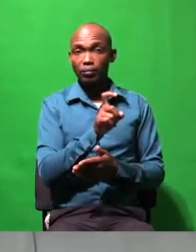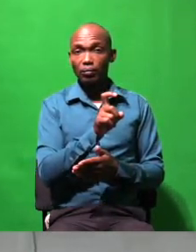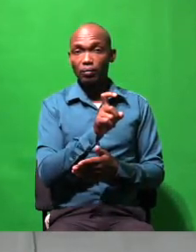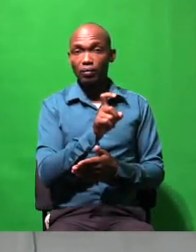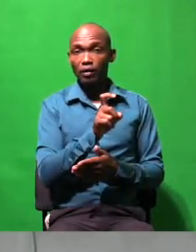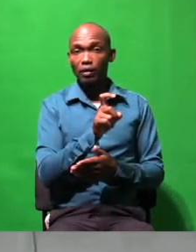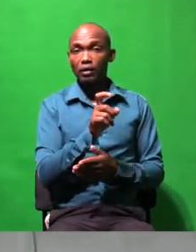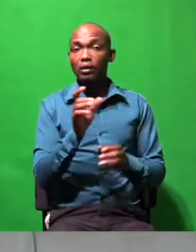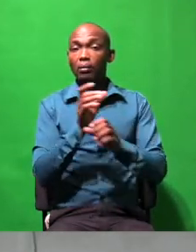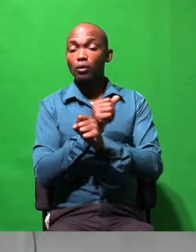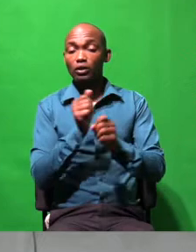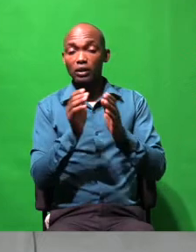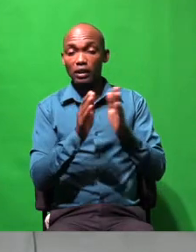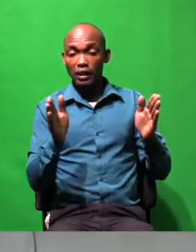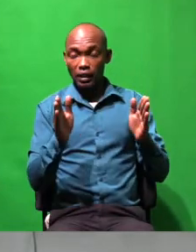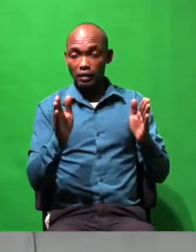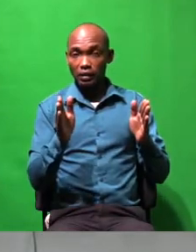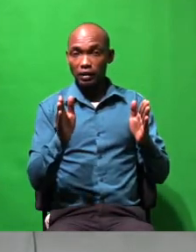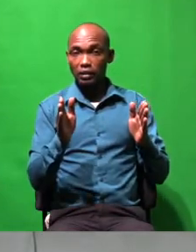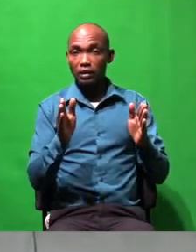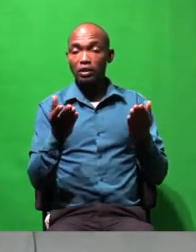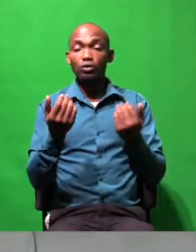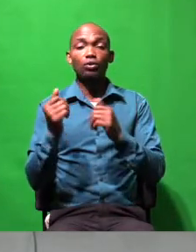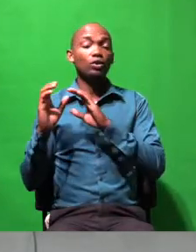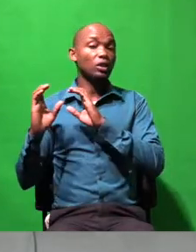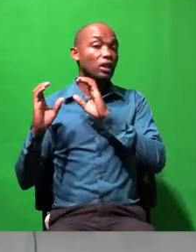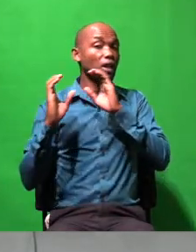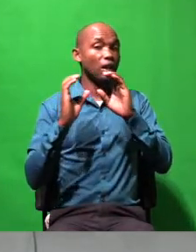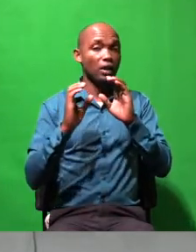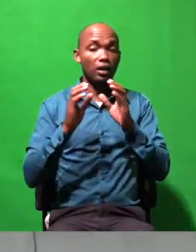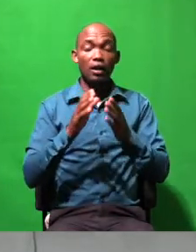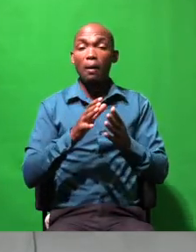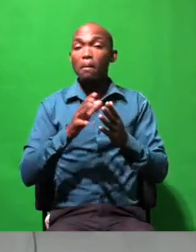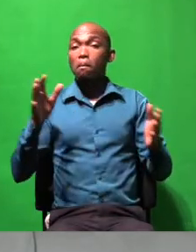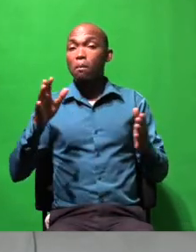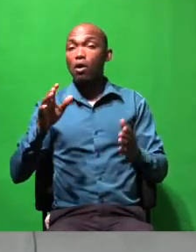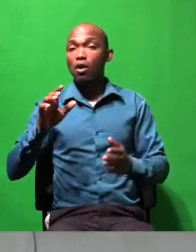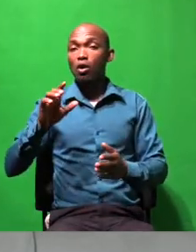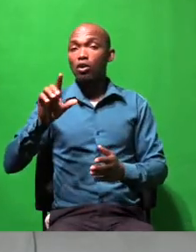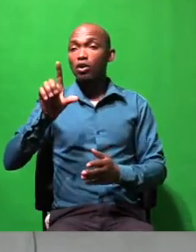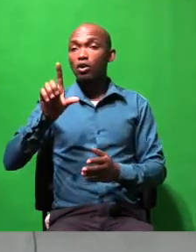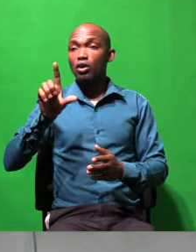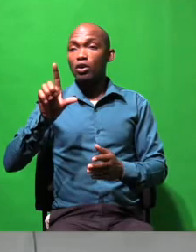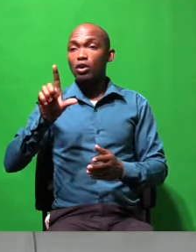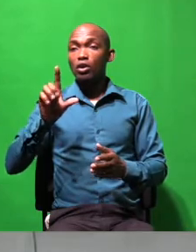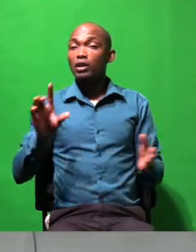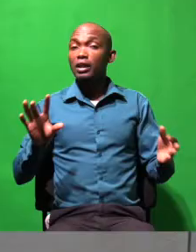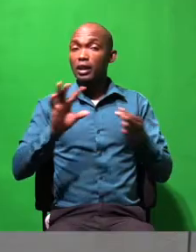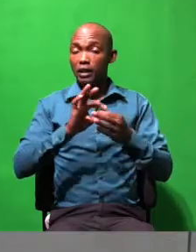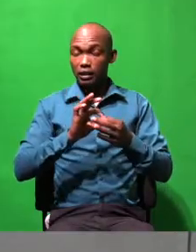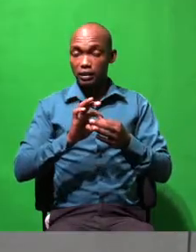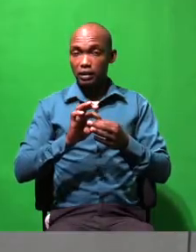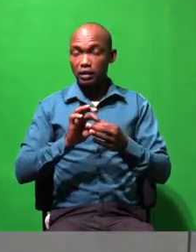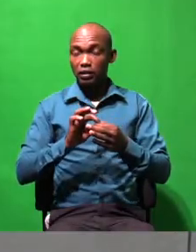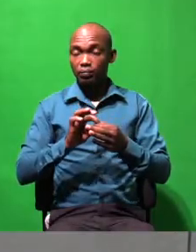an extra space so as to carry more linked genes. While when you look on